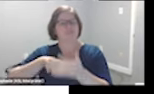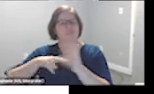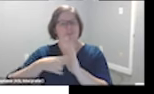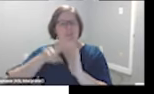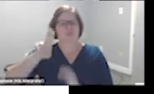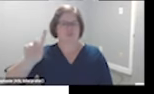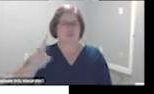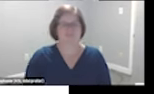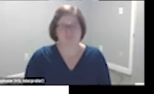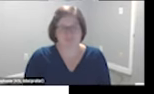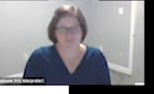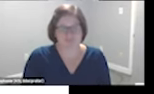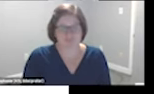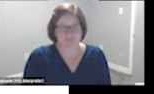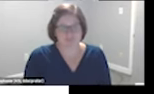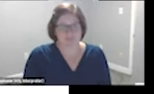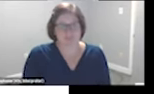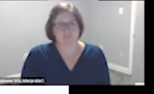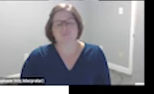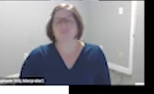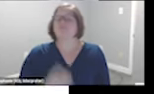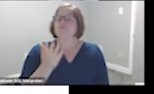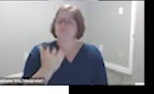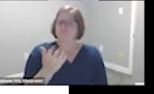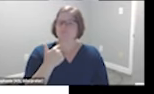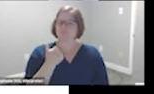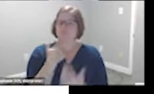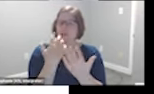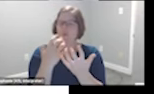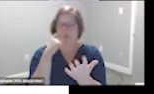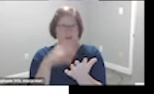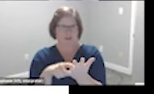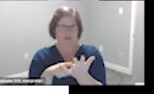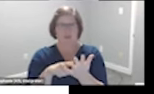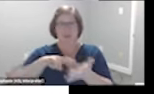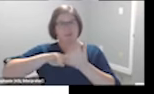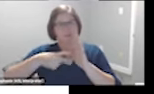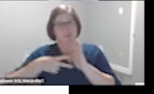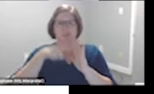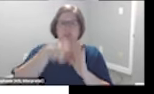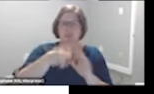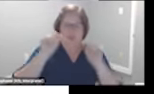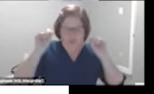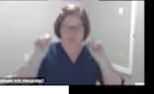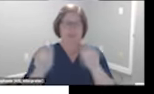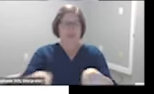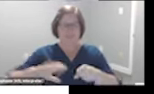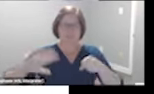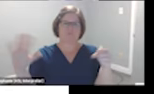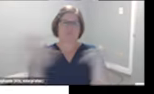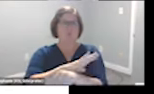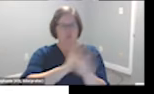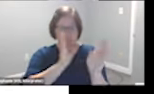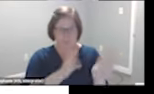do. I also want to acknowledge that you will never be fully prepared, and that that's okay. You cannot